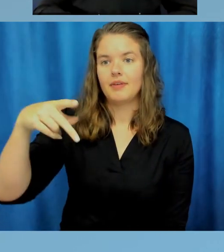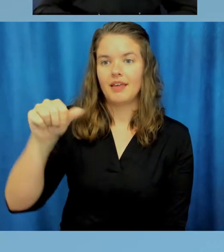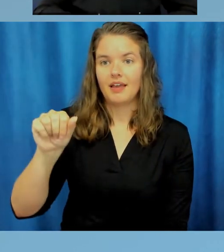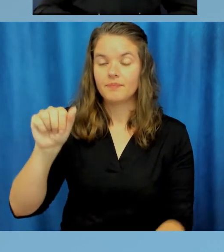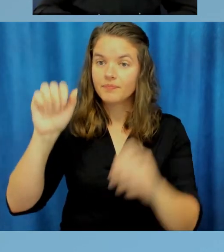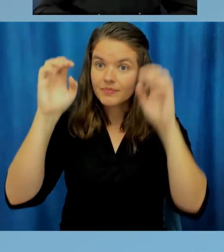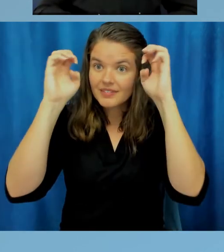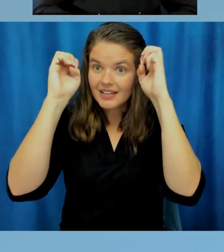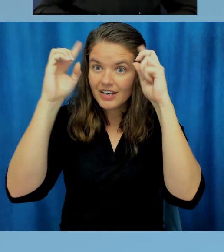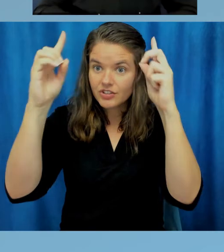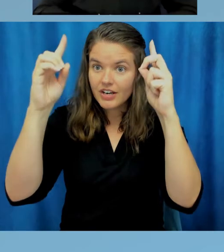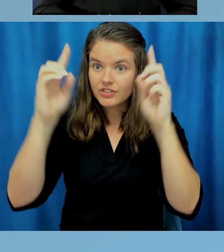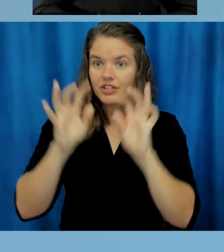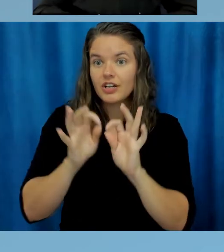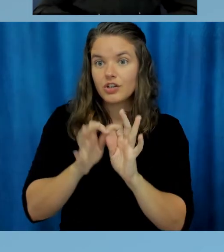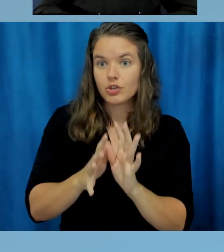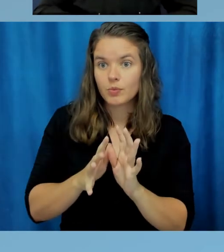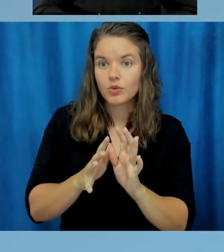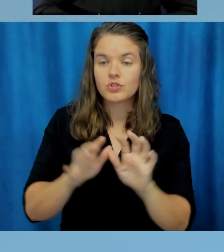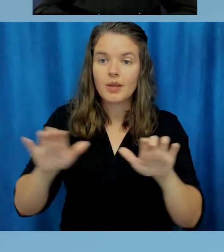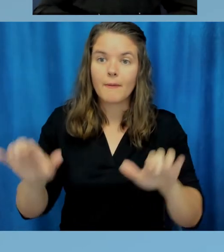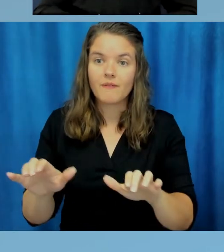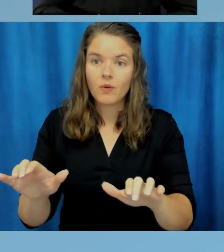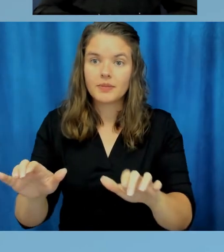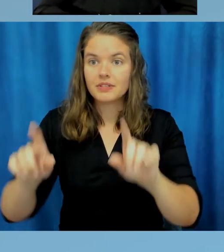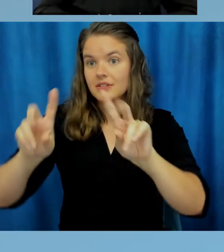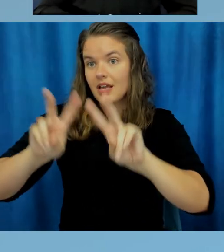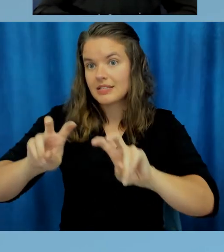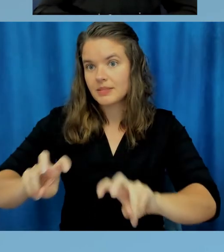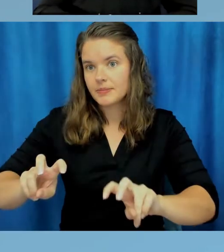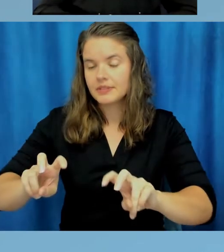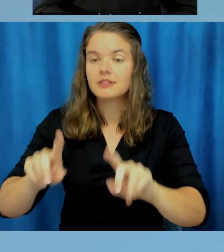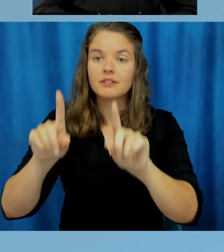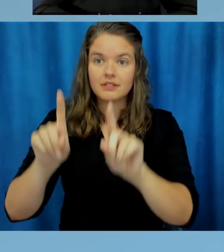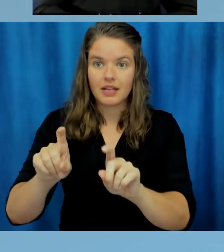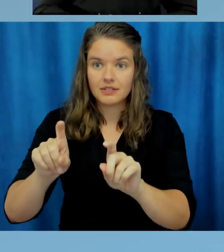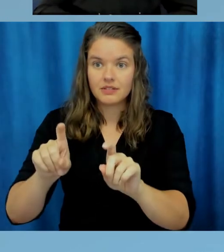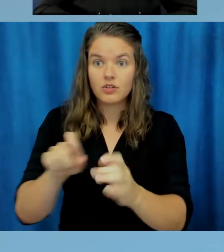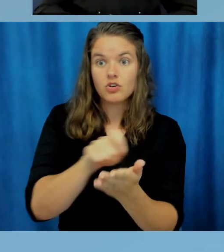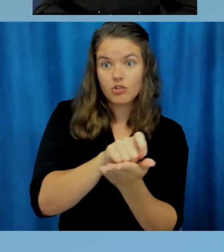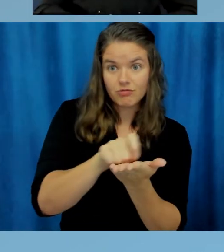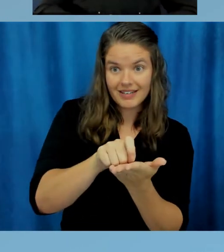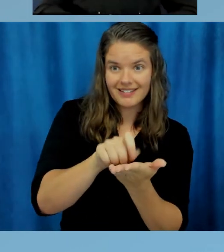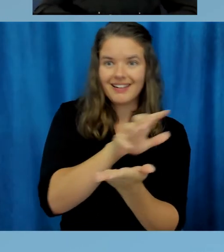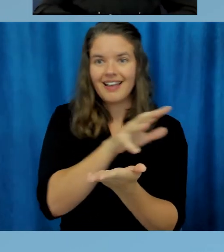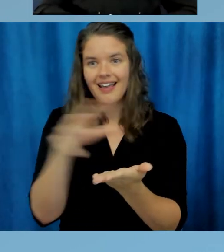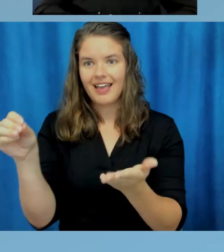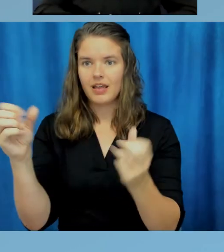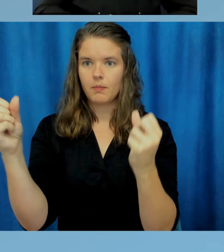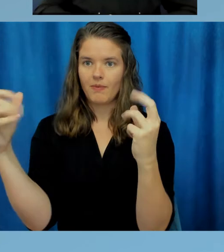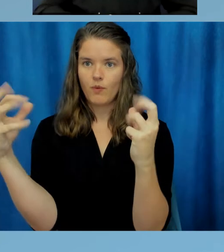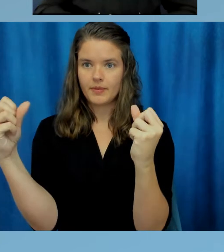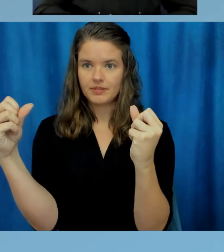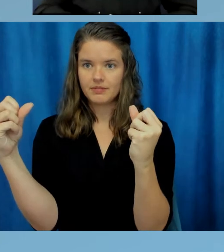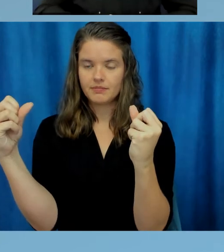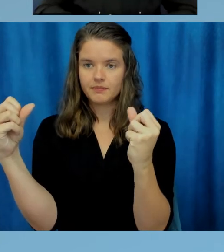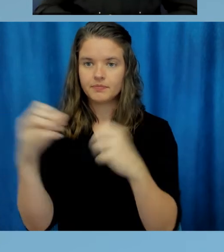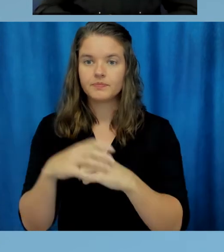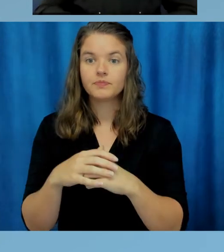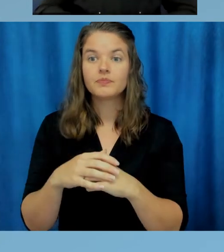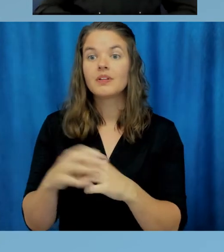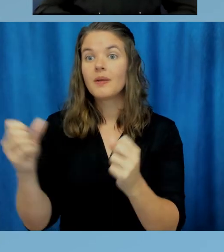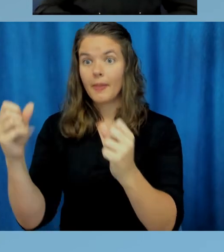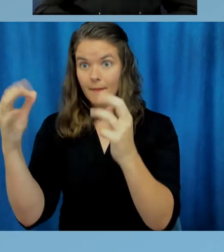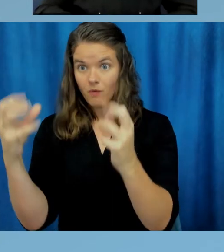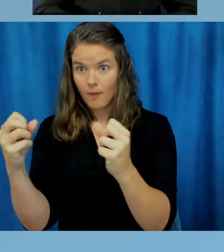Education Interpreters Performance Assessment Test, written and performance. They must